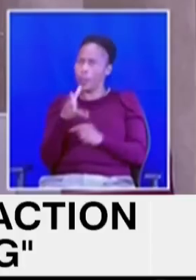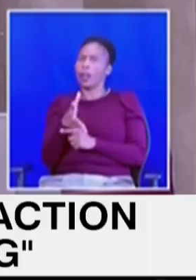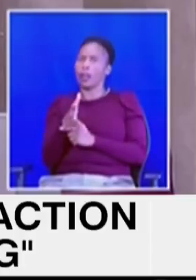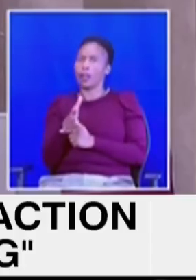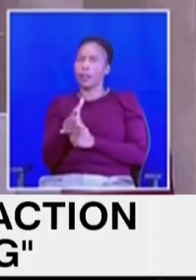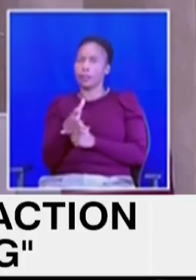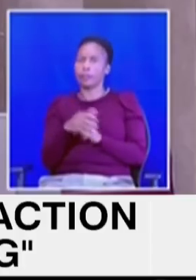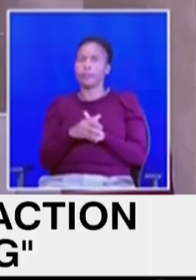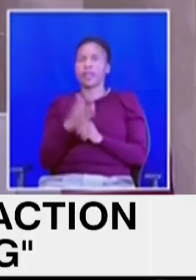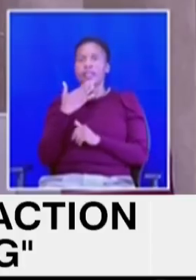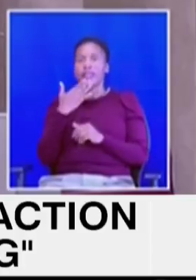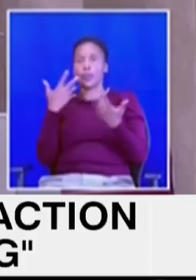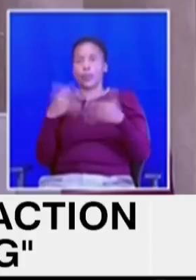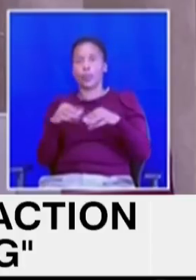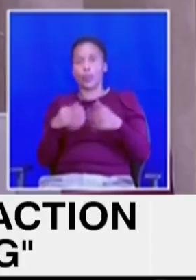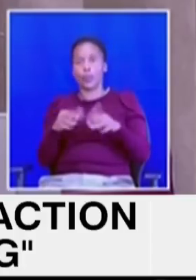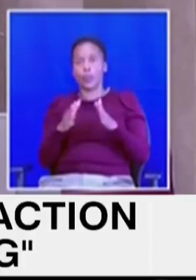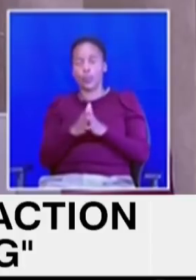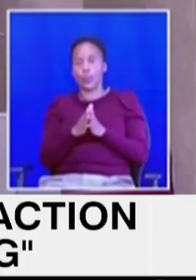Thank you very much,